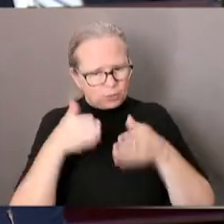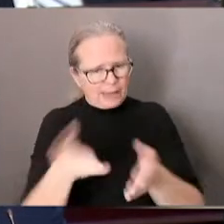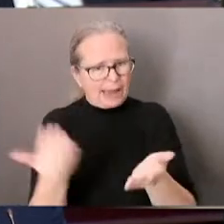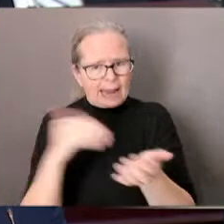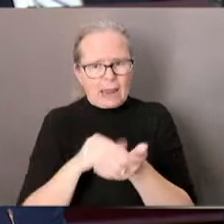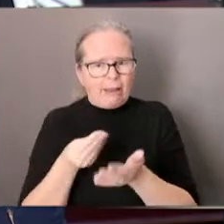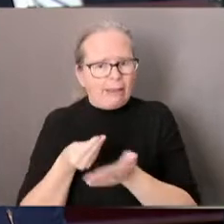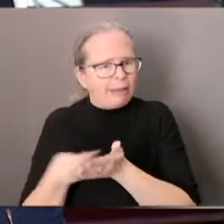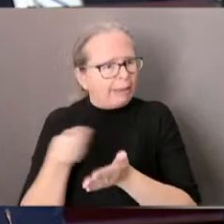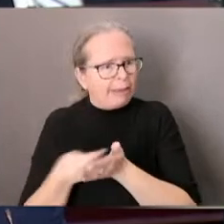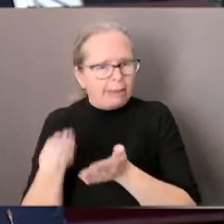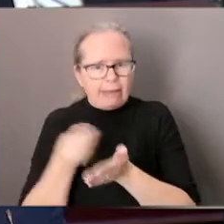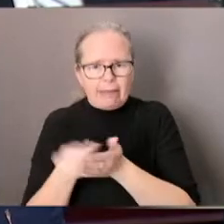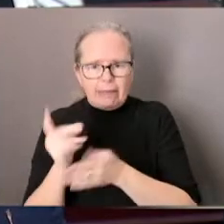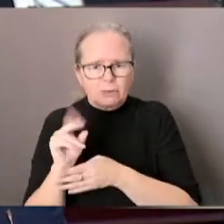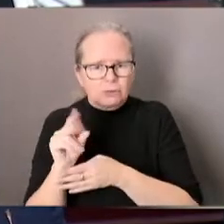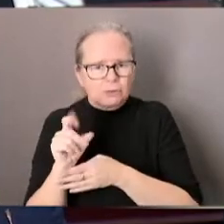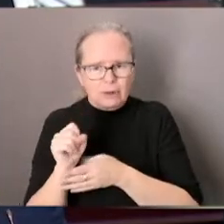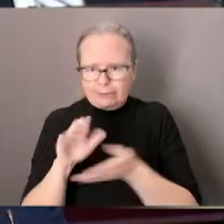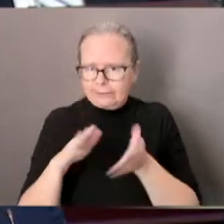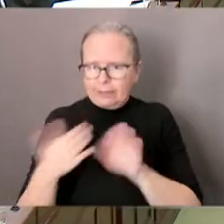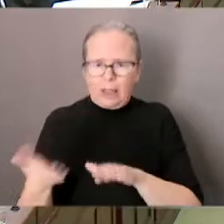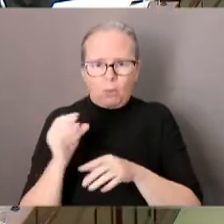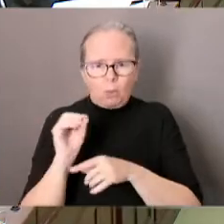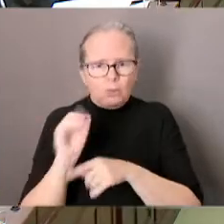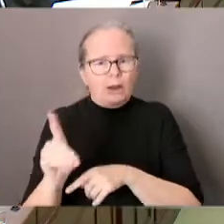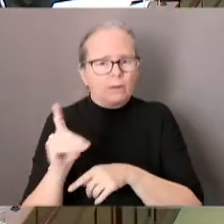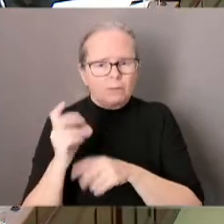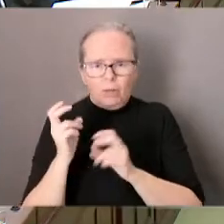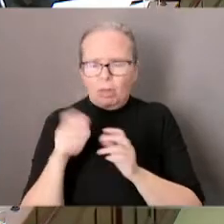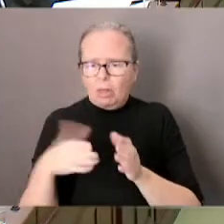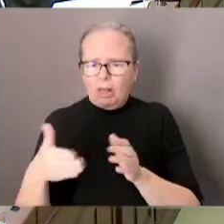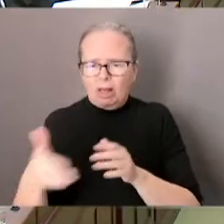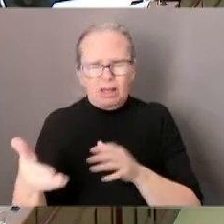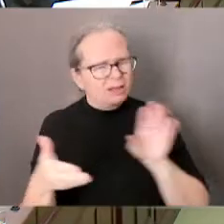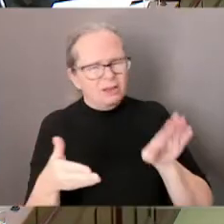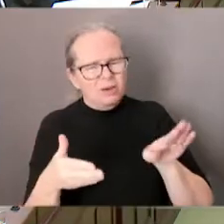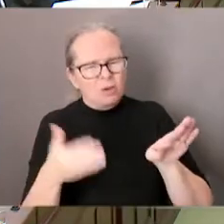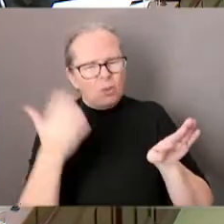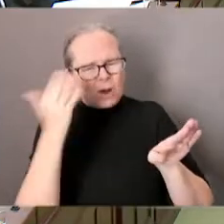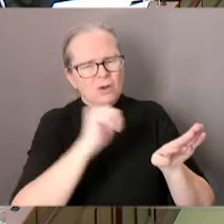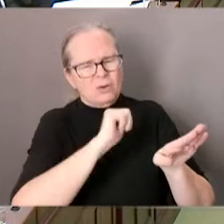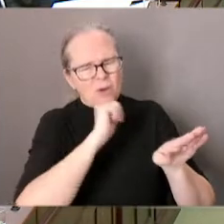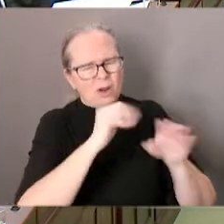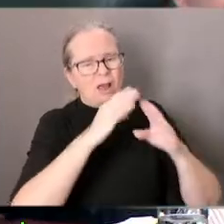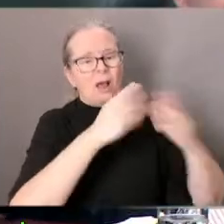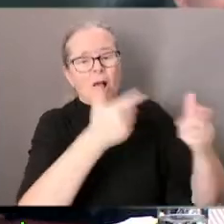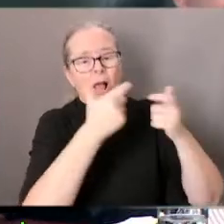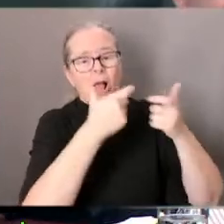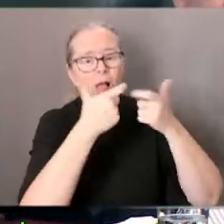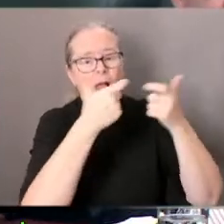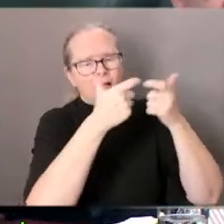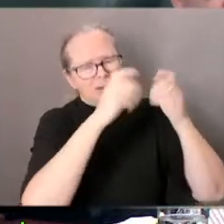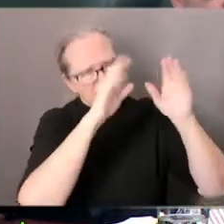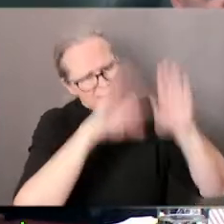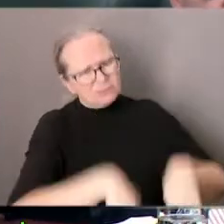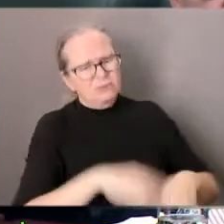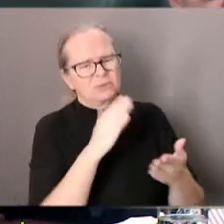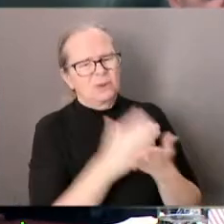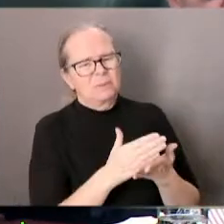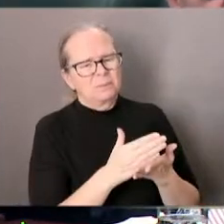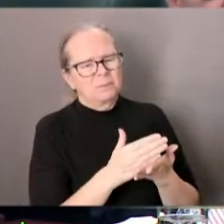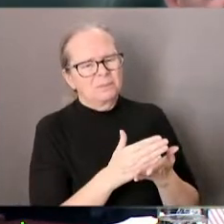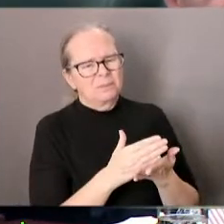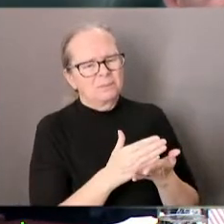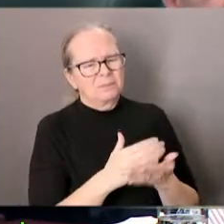and ensure that there are no barriers to those seeking to overcome The Honorable minister of mental health and addiction uh thank you uh very much Mr Speaker